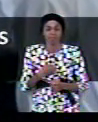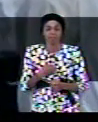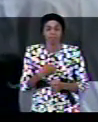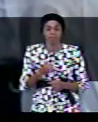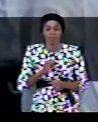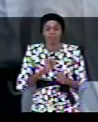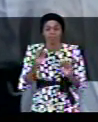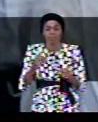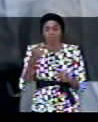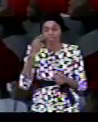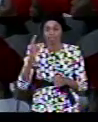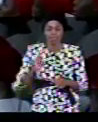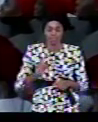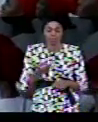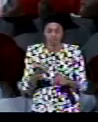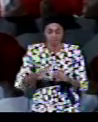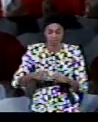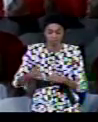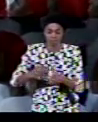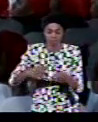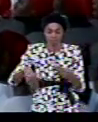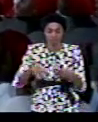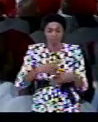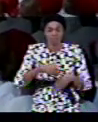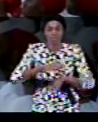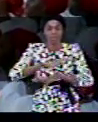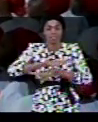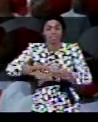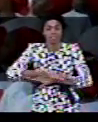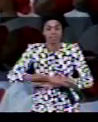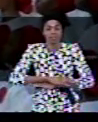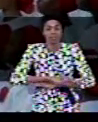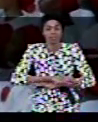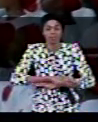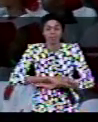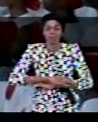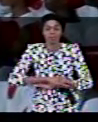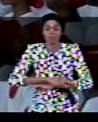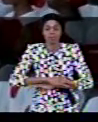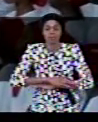I can see us sitting round the table,